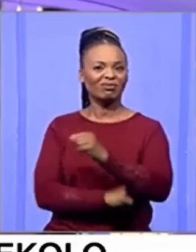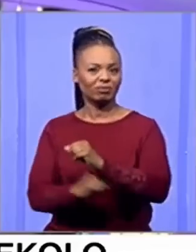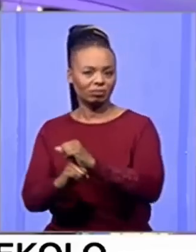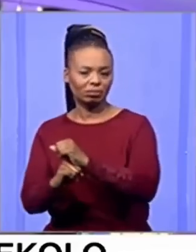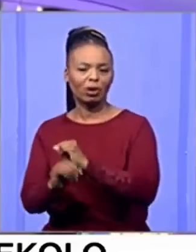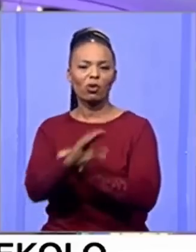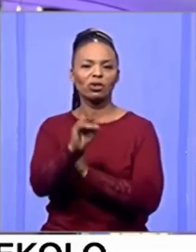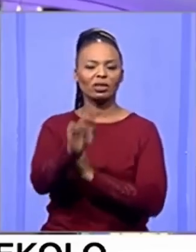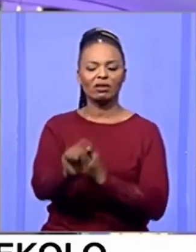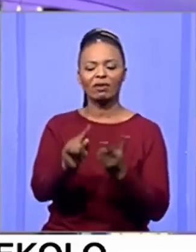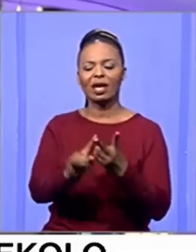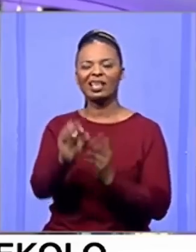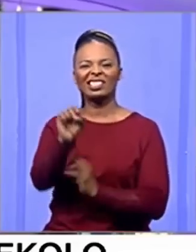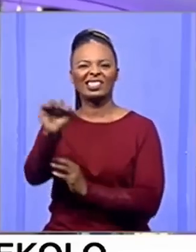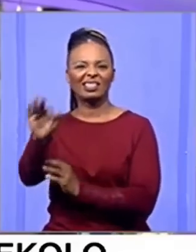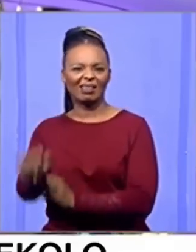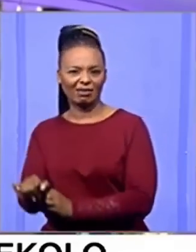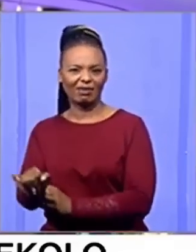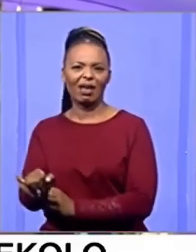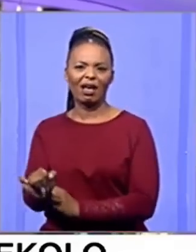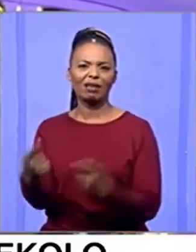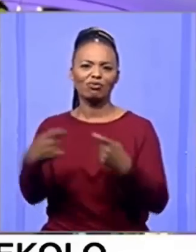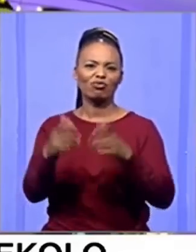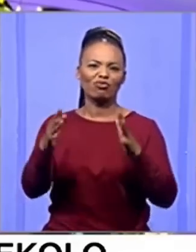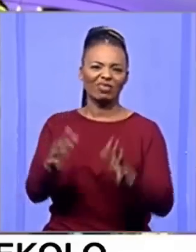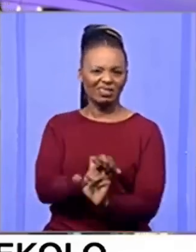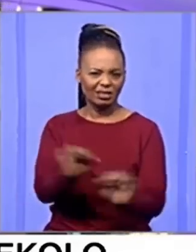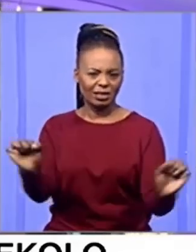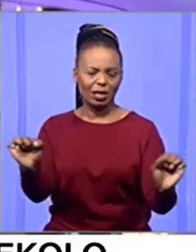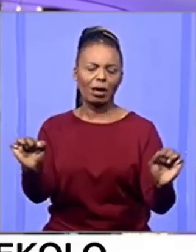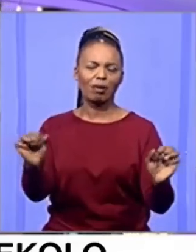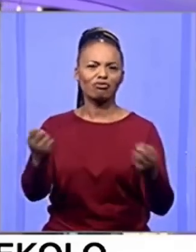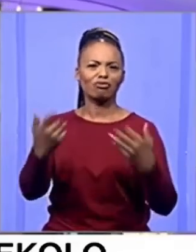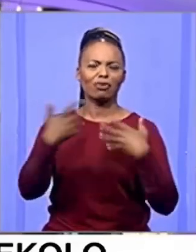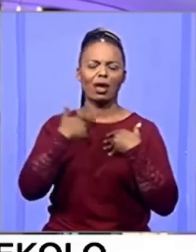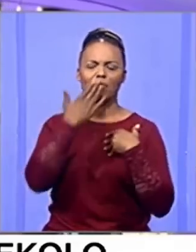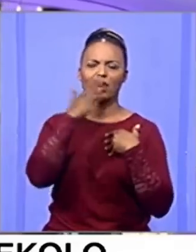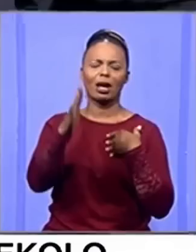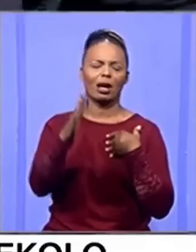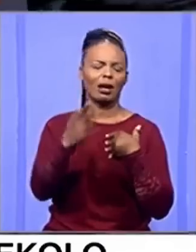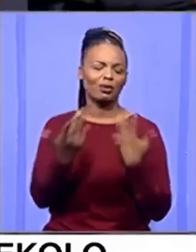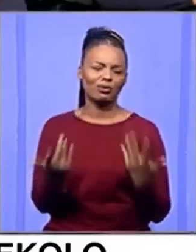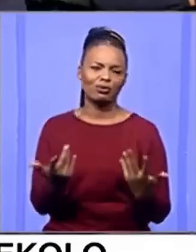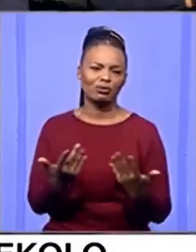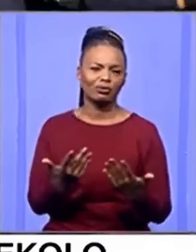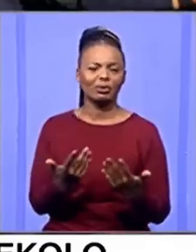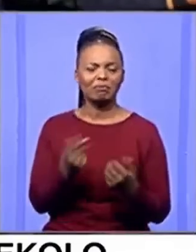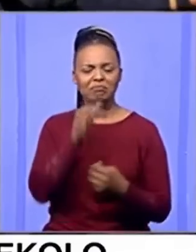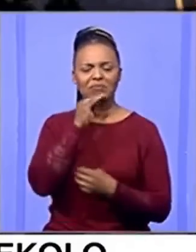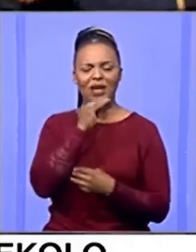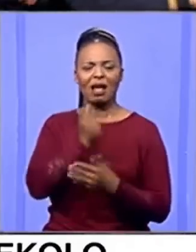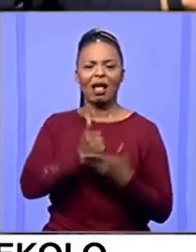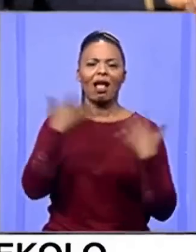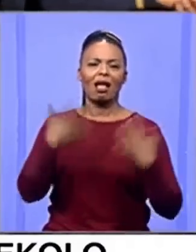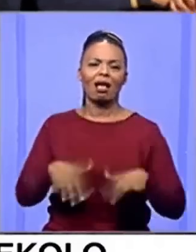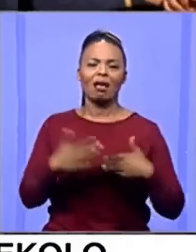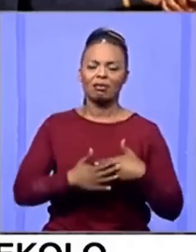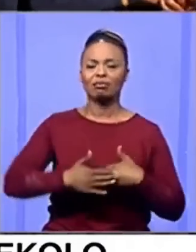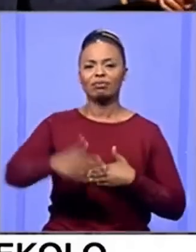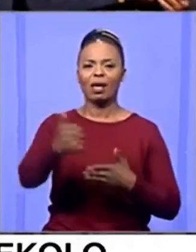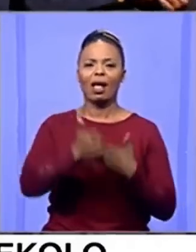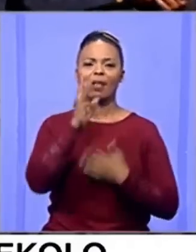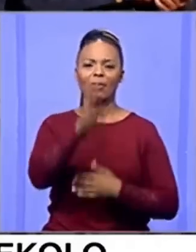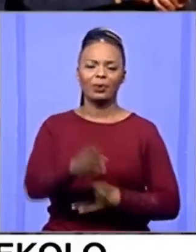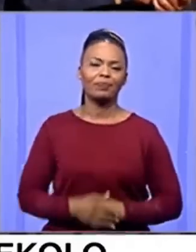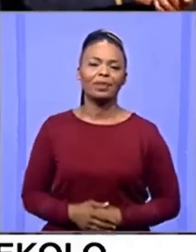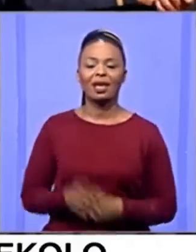SAFA, I'm running short of words. This thing is going to go a long way. Le sekolo se sengwe sa